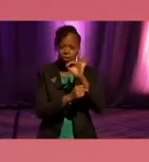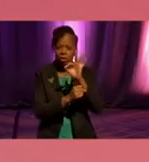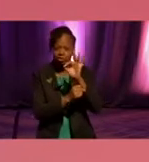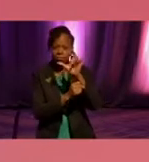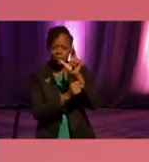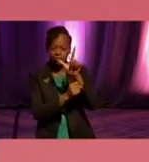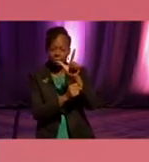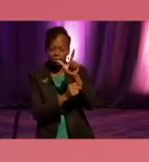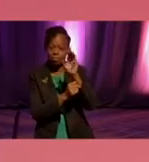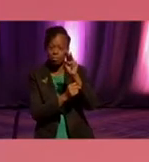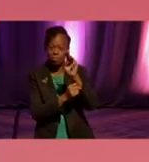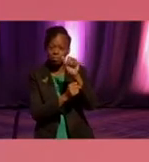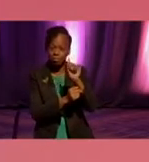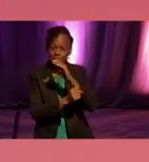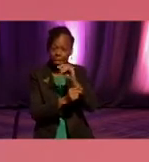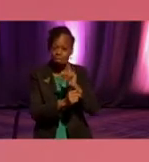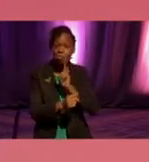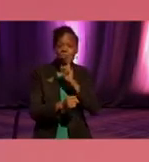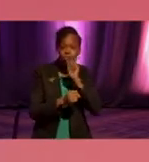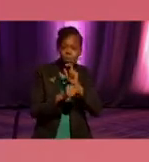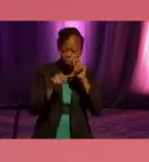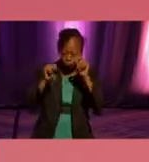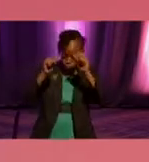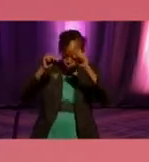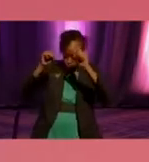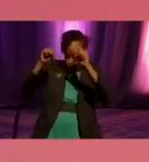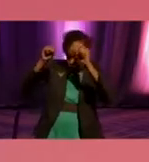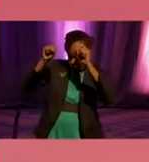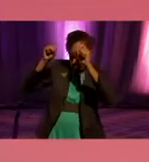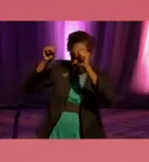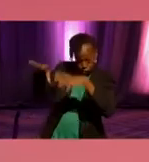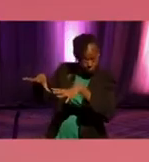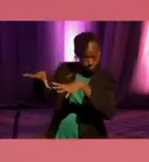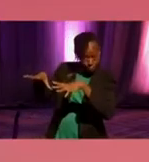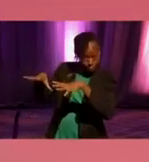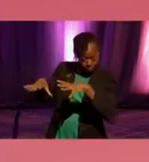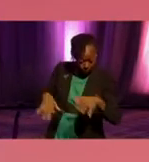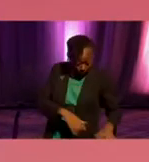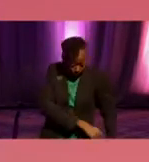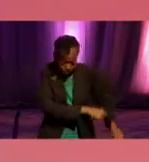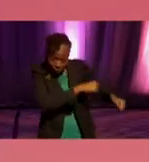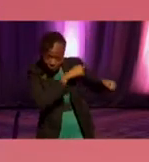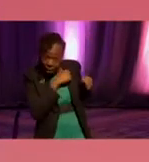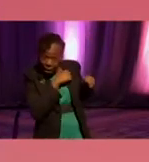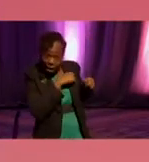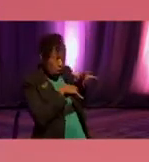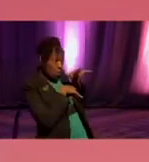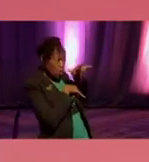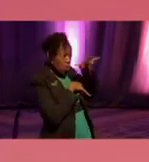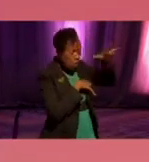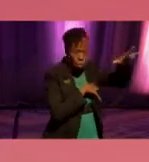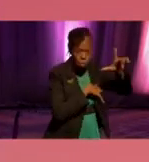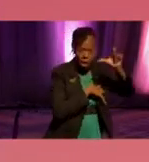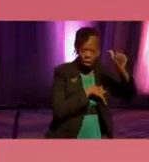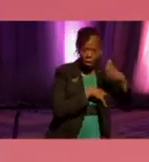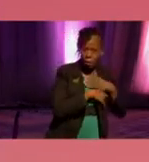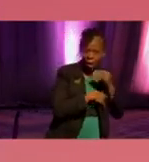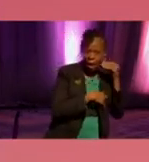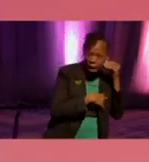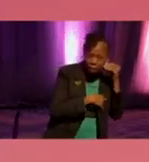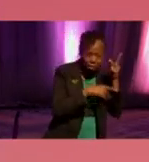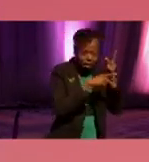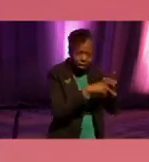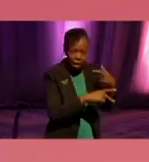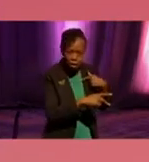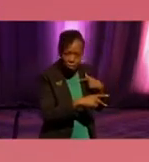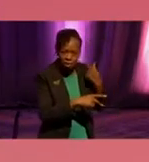and literally grab her purse and hop on a plane to Los Angeles, where I live. And she